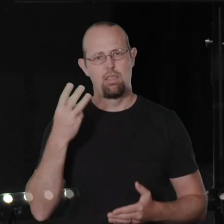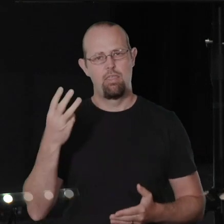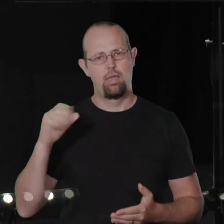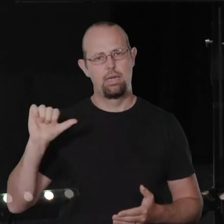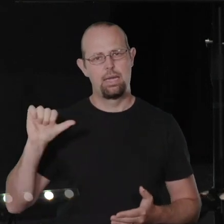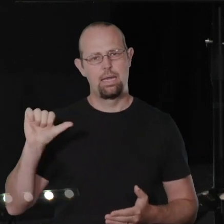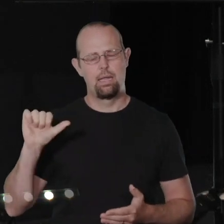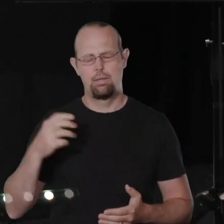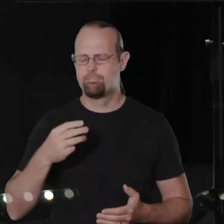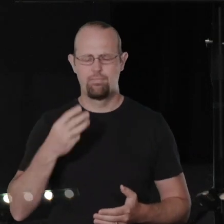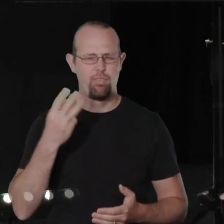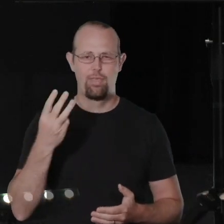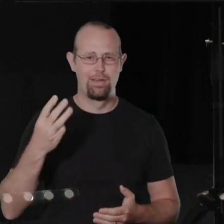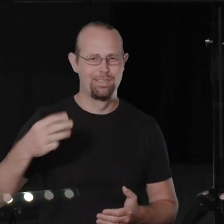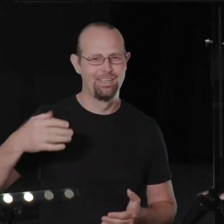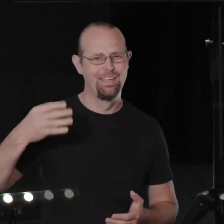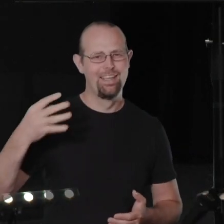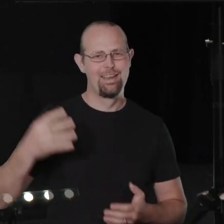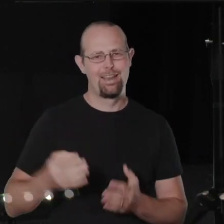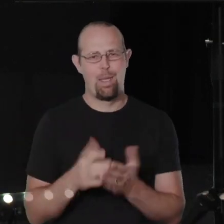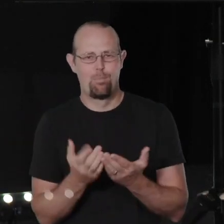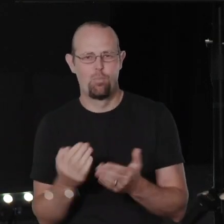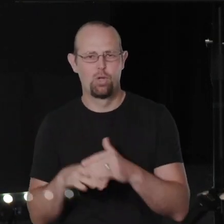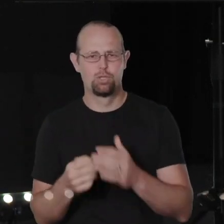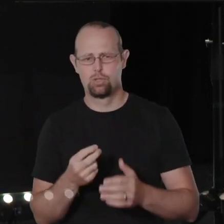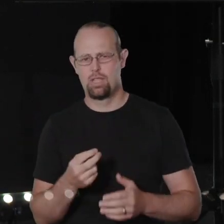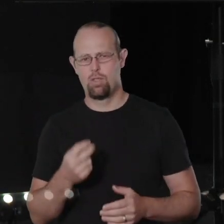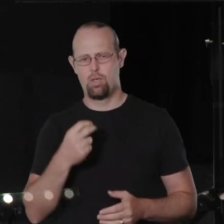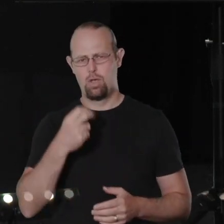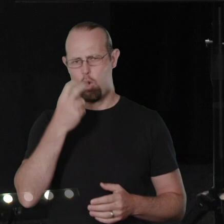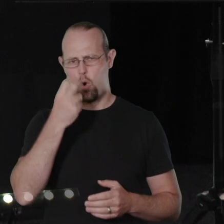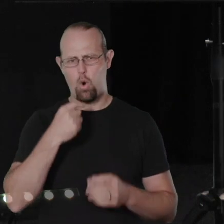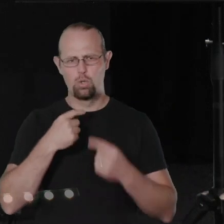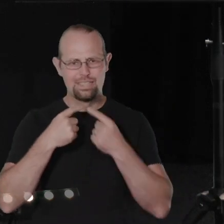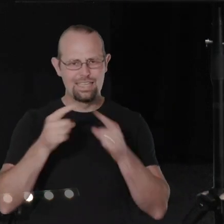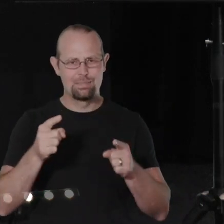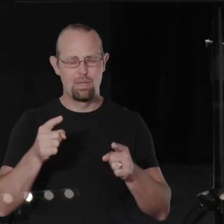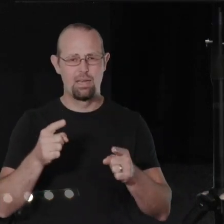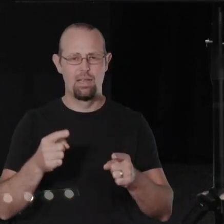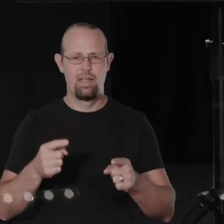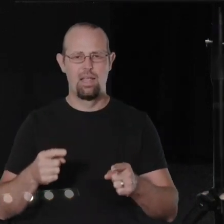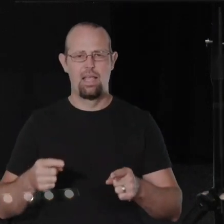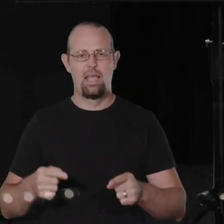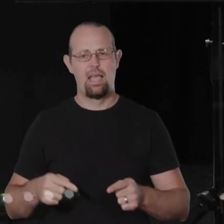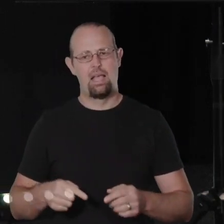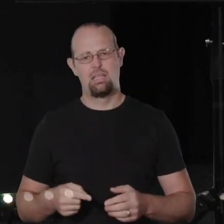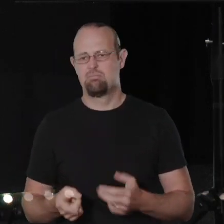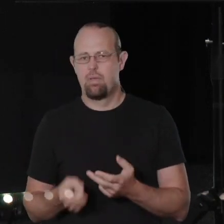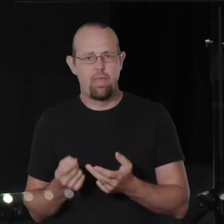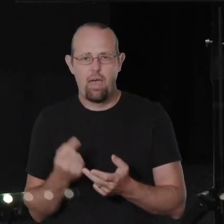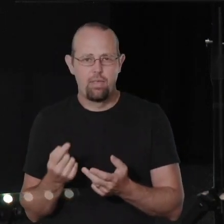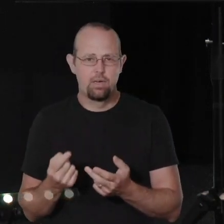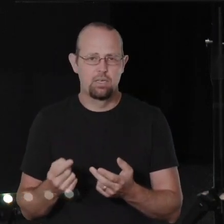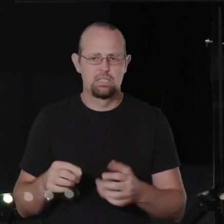is, life with God prior to the coming of Jesus Christ, his Son. And then the others begin with the history